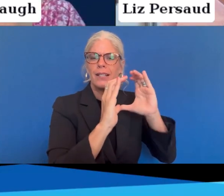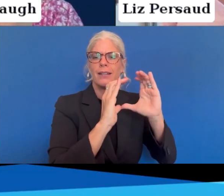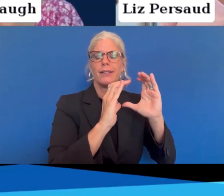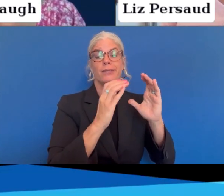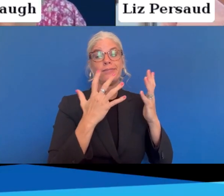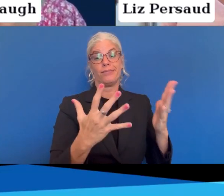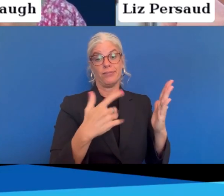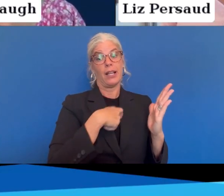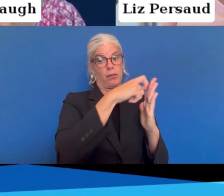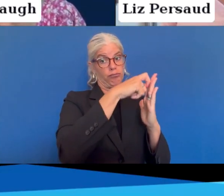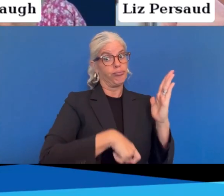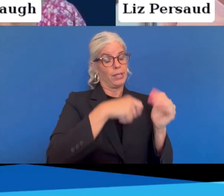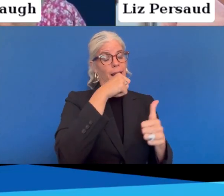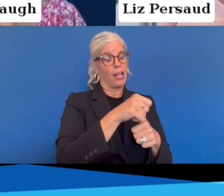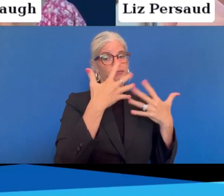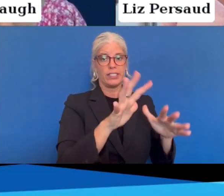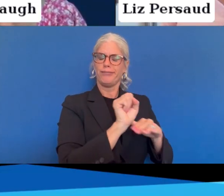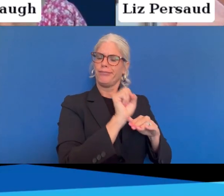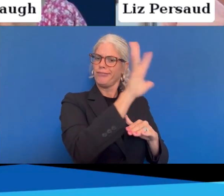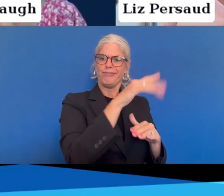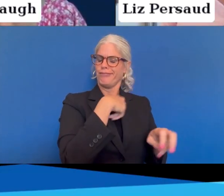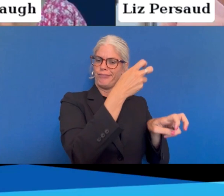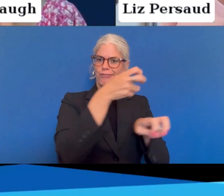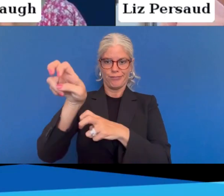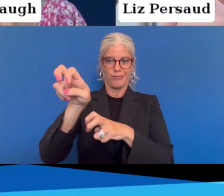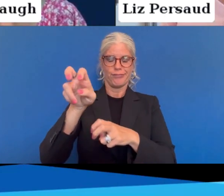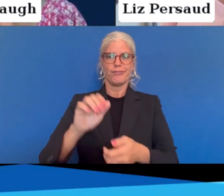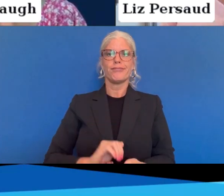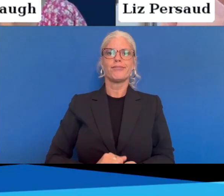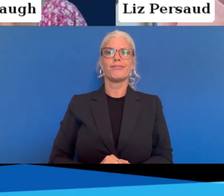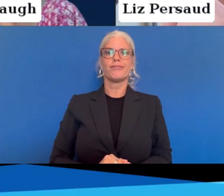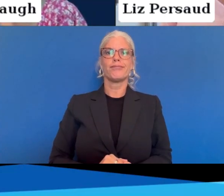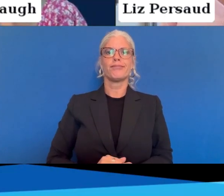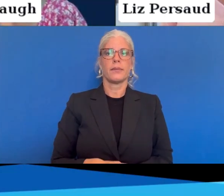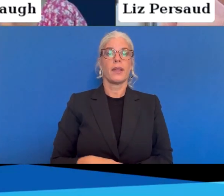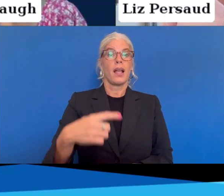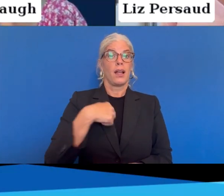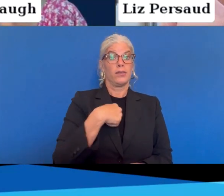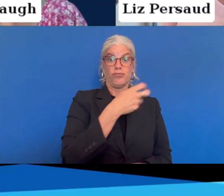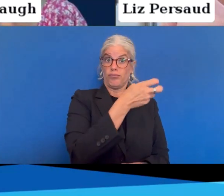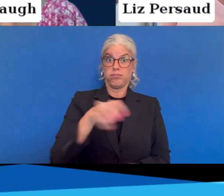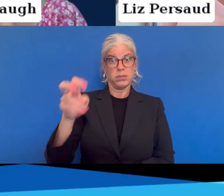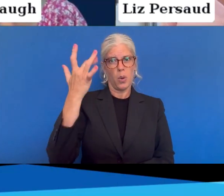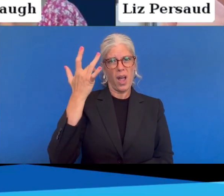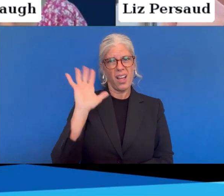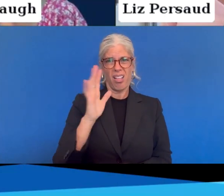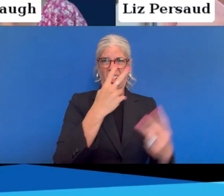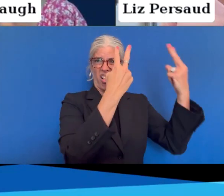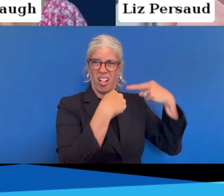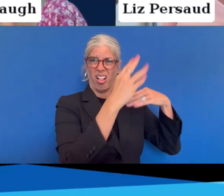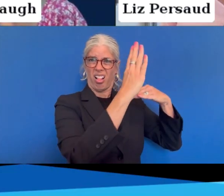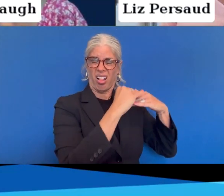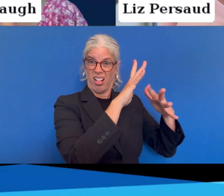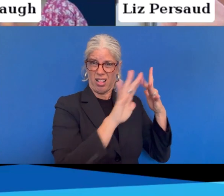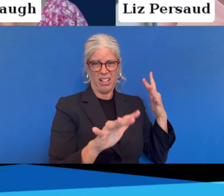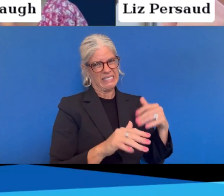I wrote letters about that, and I asked to be switched to a different oncologist because this is way too important to be